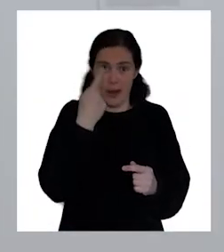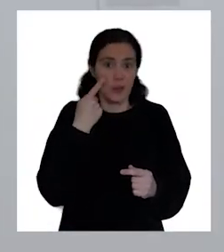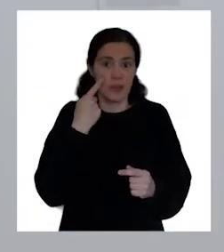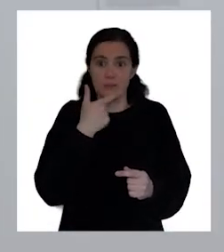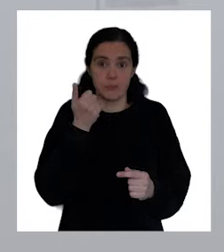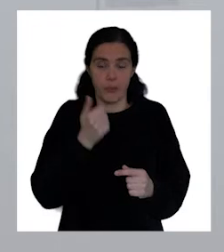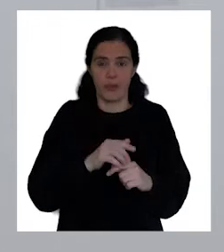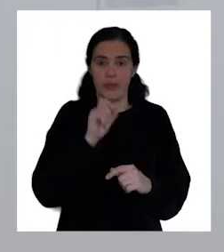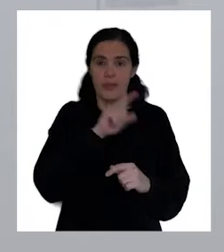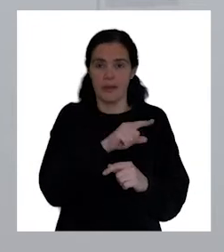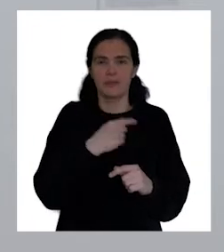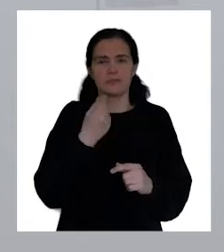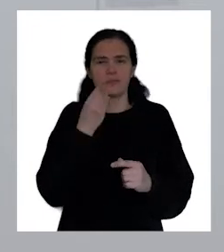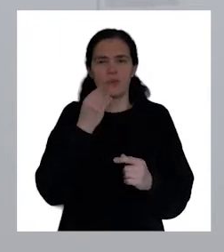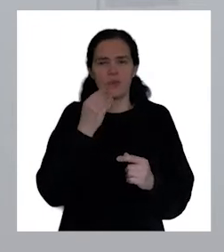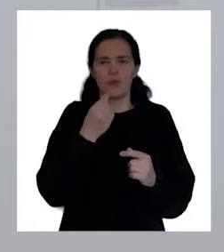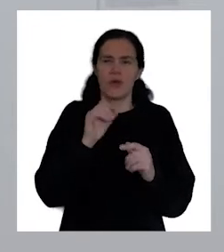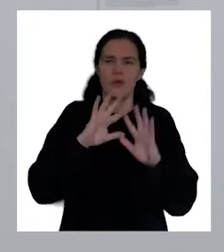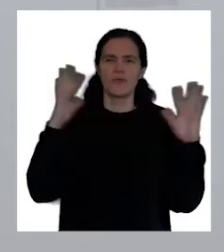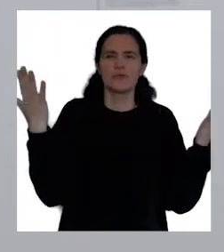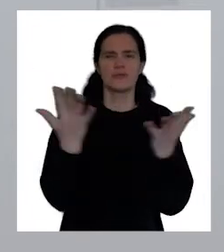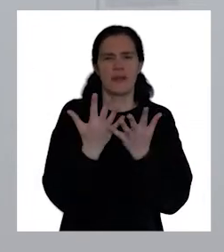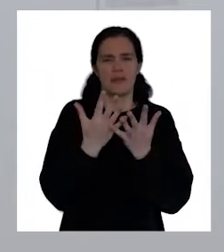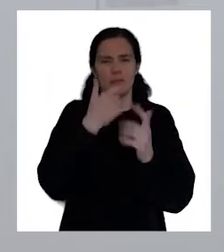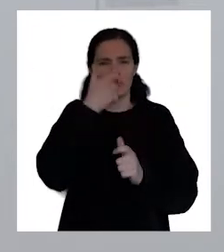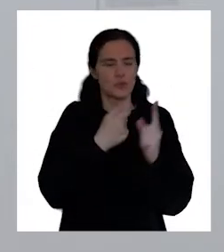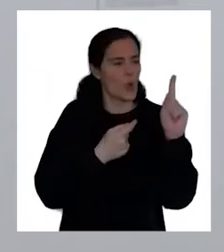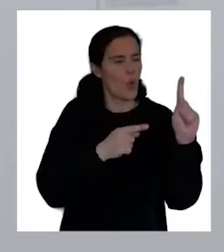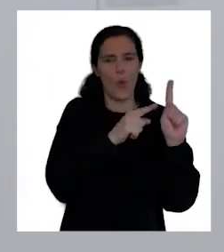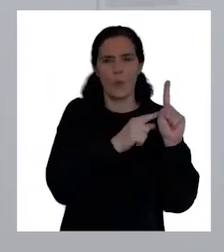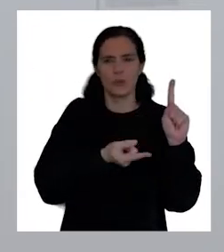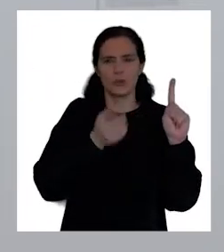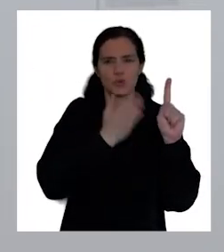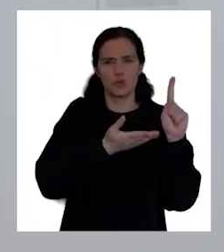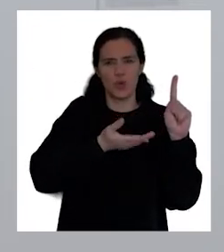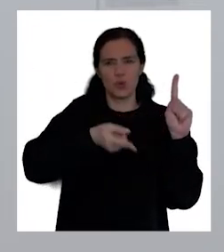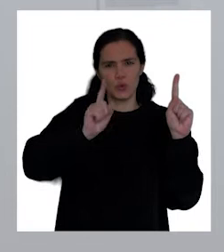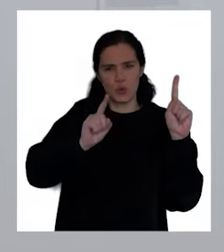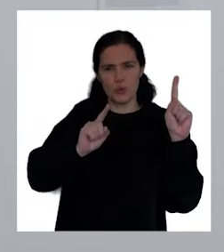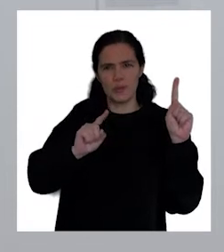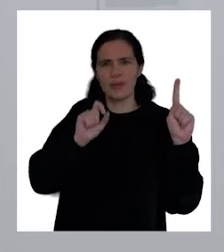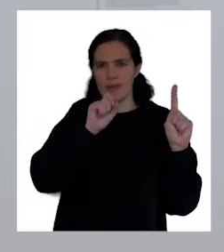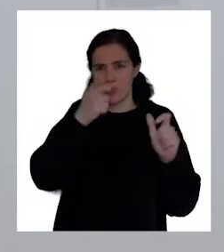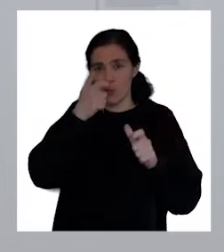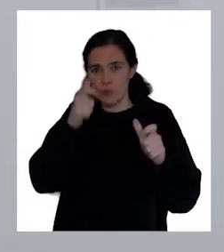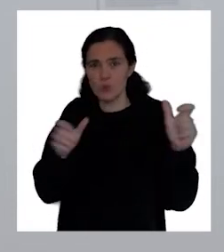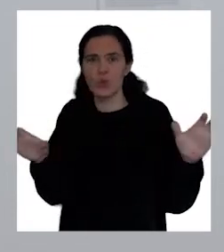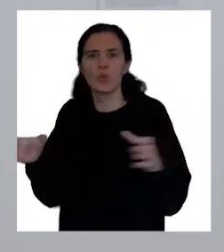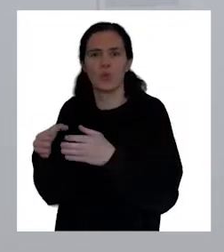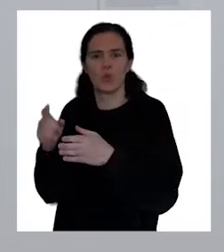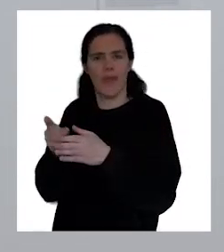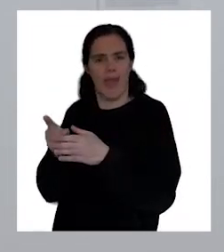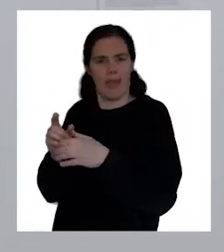which brings also this image to a level of universality. It's not only one character, it's a